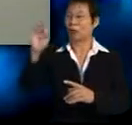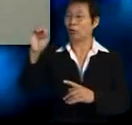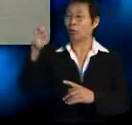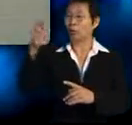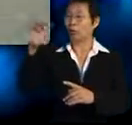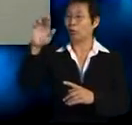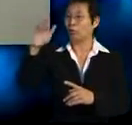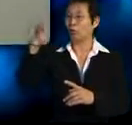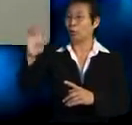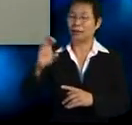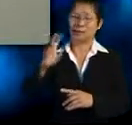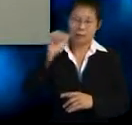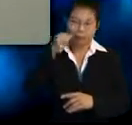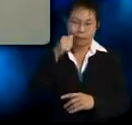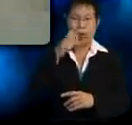dropper,